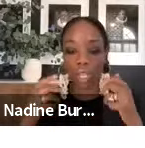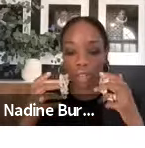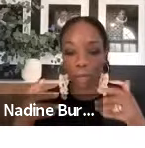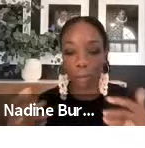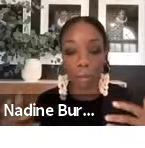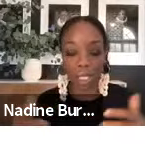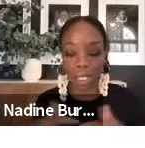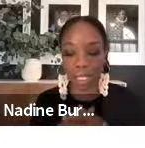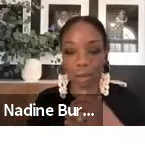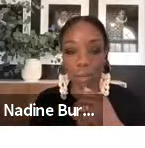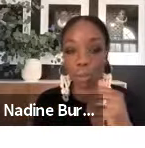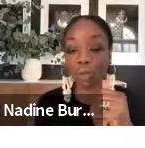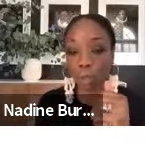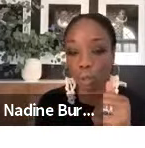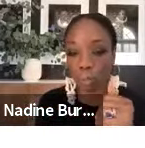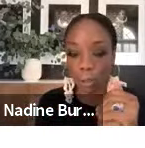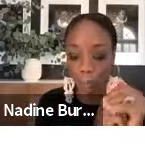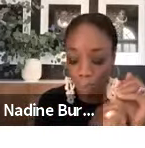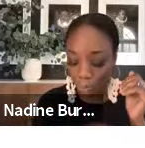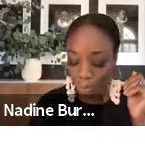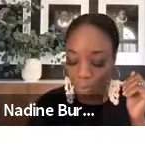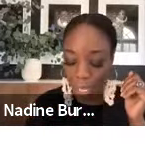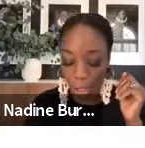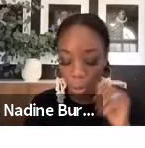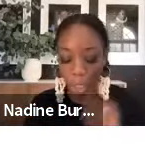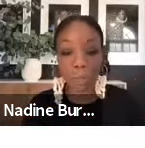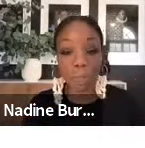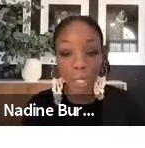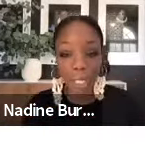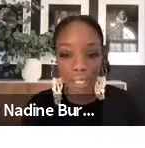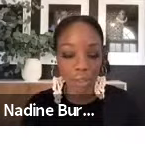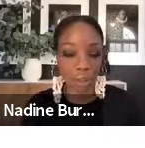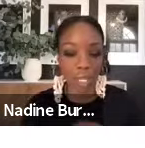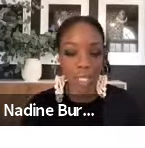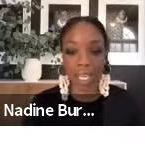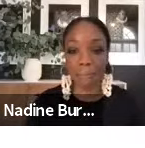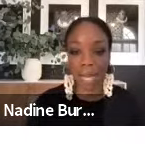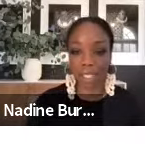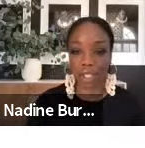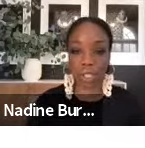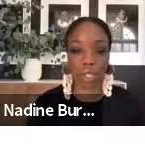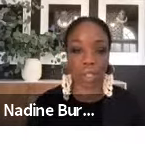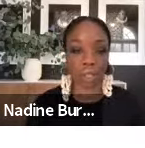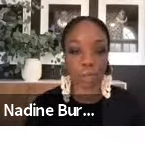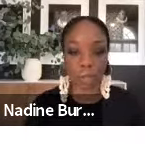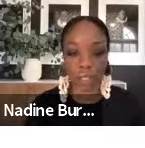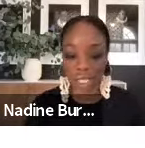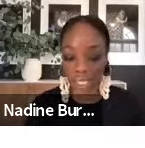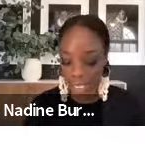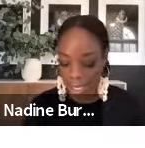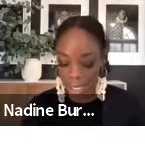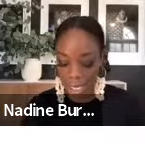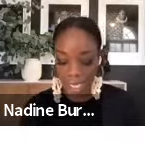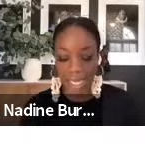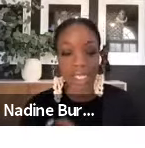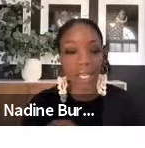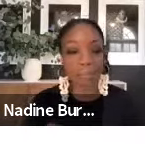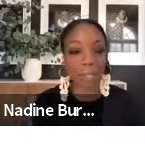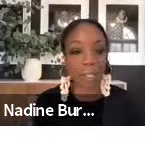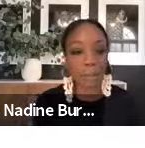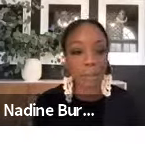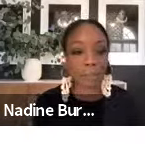to the communities that are most vulnerable and who are experiencing the greatest impact as a result of COVID-19.